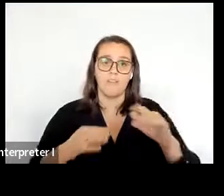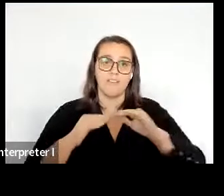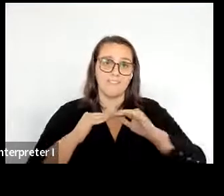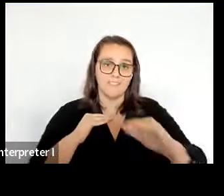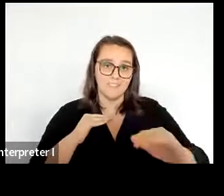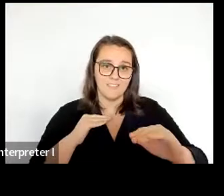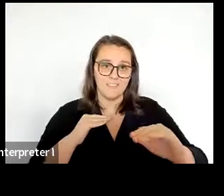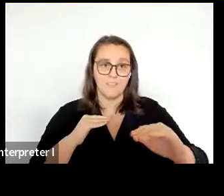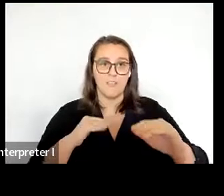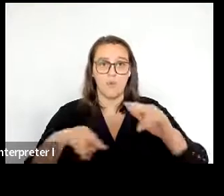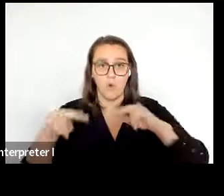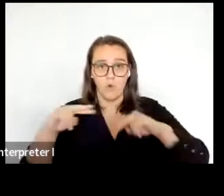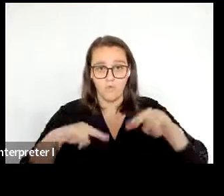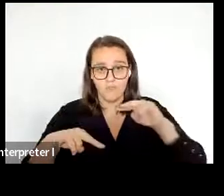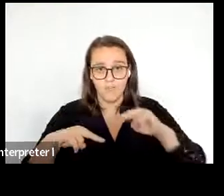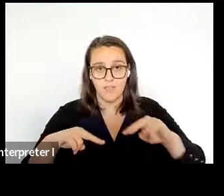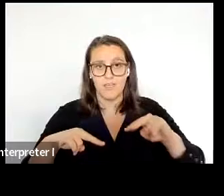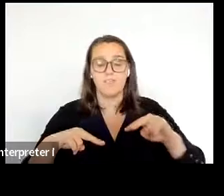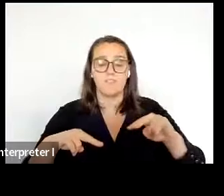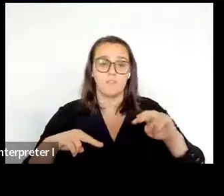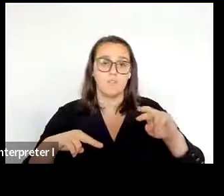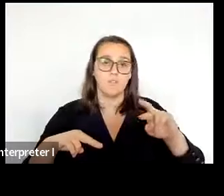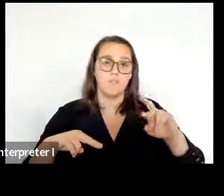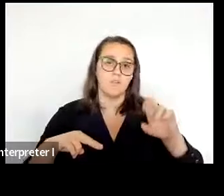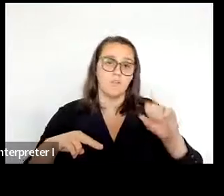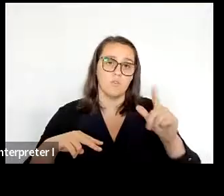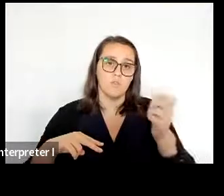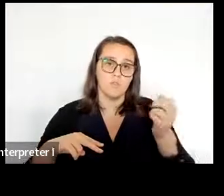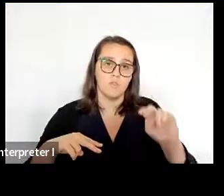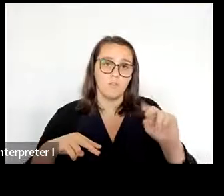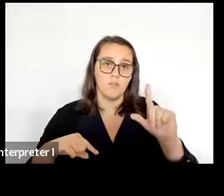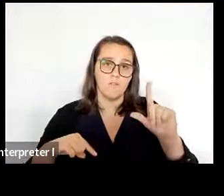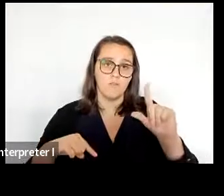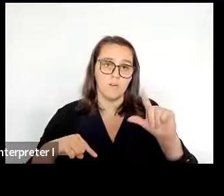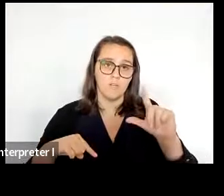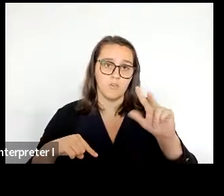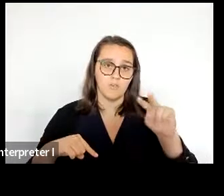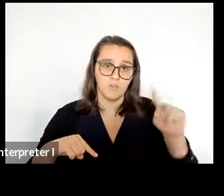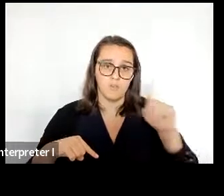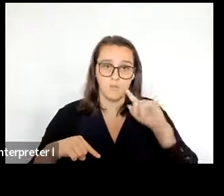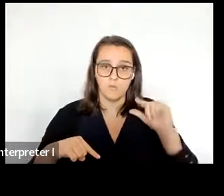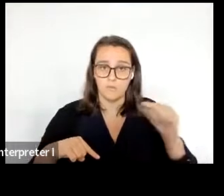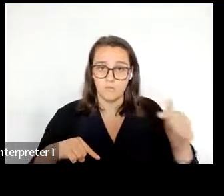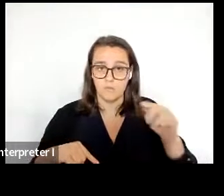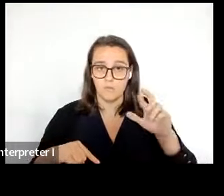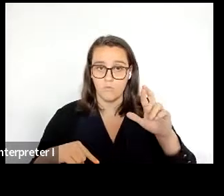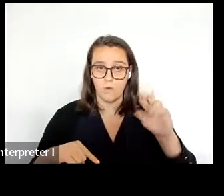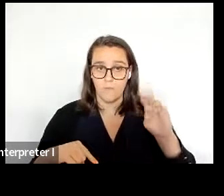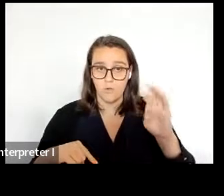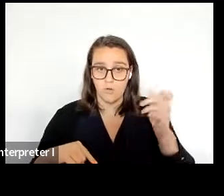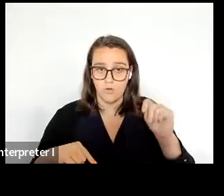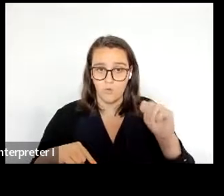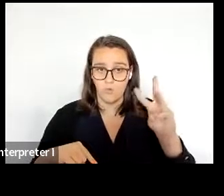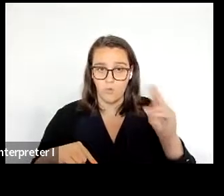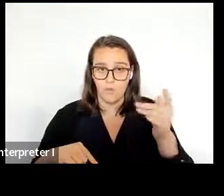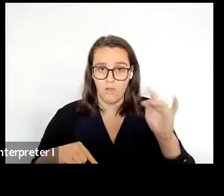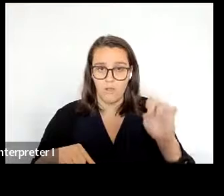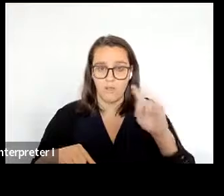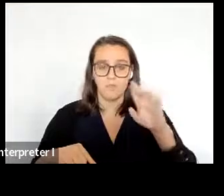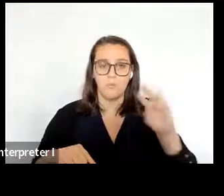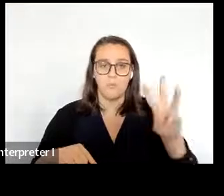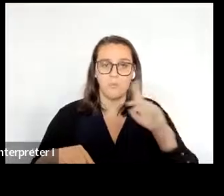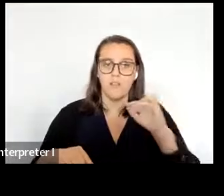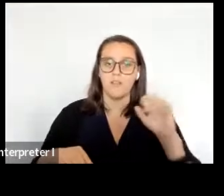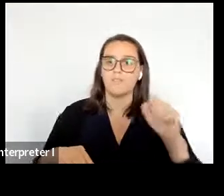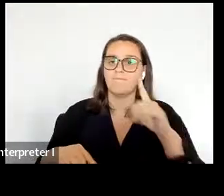of 2022. Councilmember Robert White. Thank you, Mr. Chairman. This emergency legislation mirrors prior emergency and